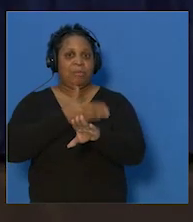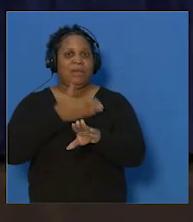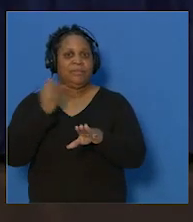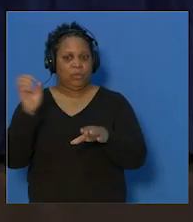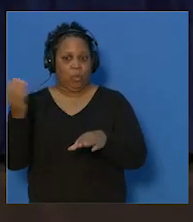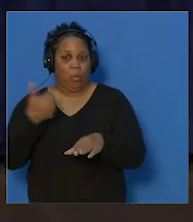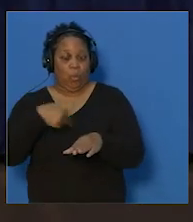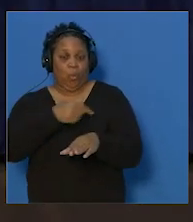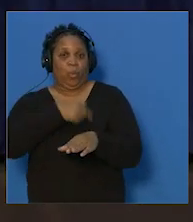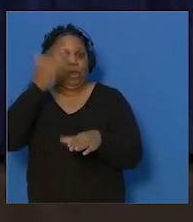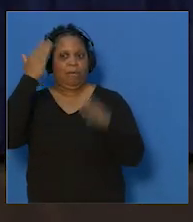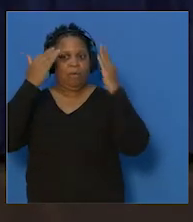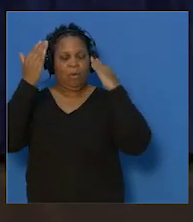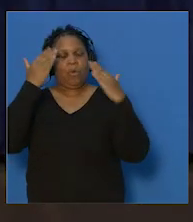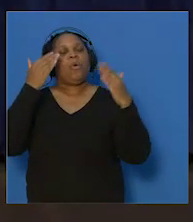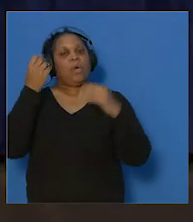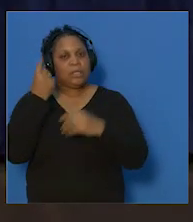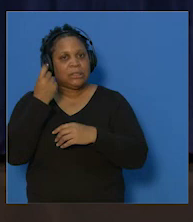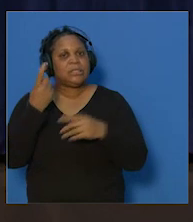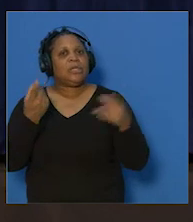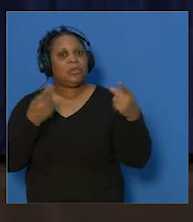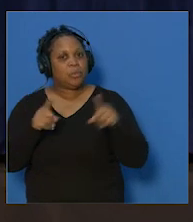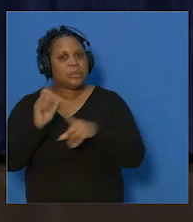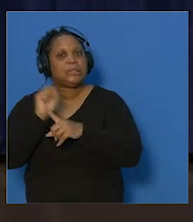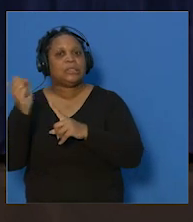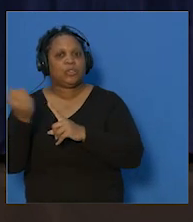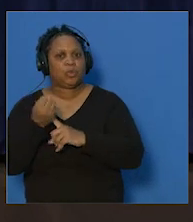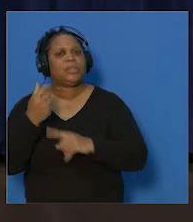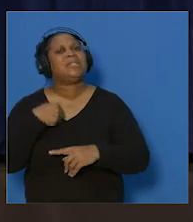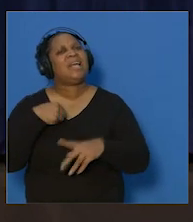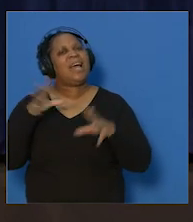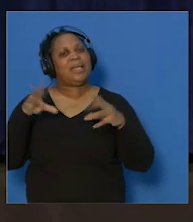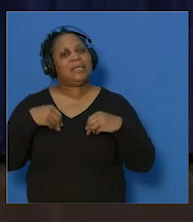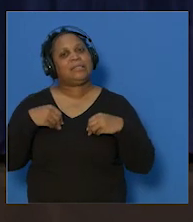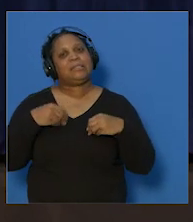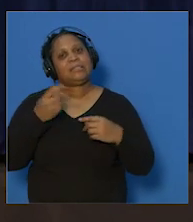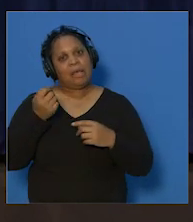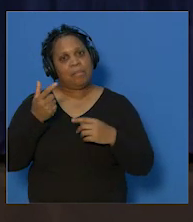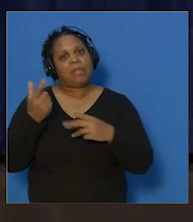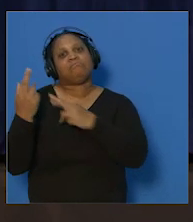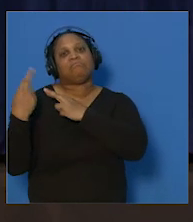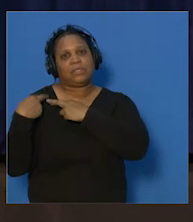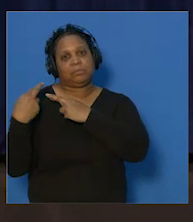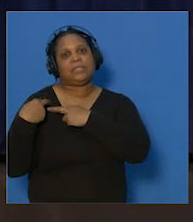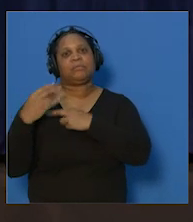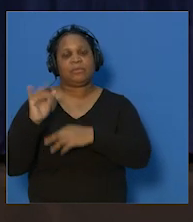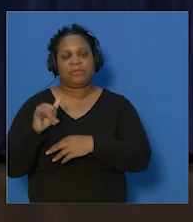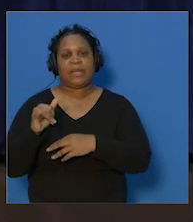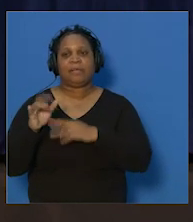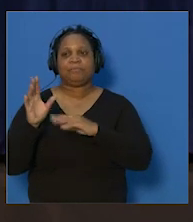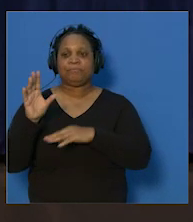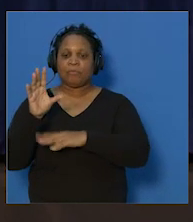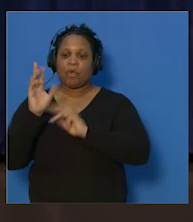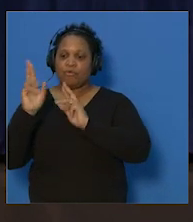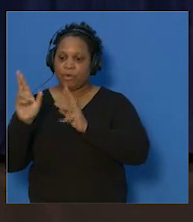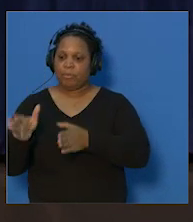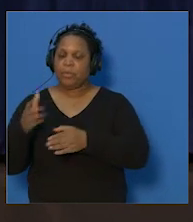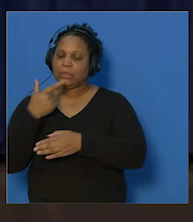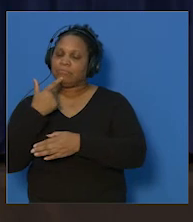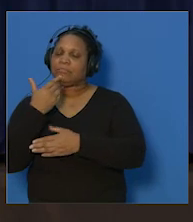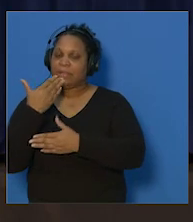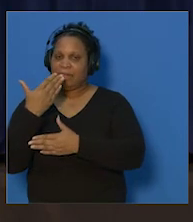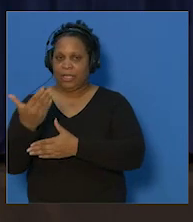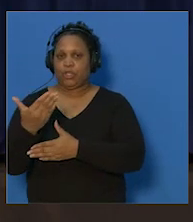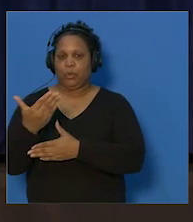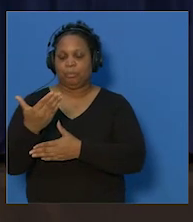aware of fully what the situation is. So I also accept a small measure of that as well. Thank you. According